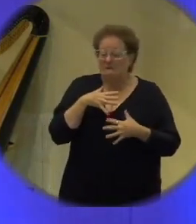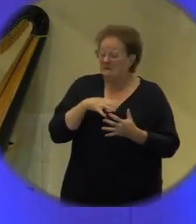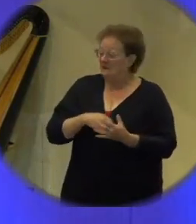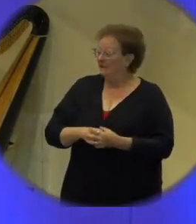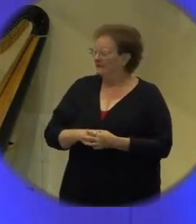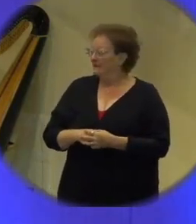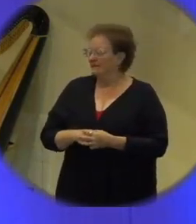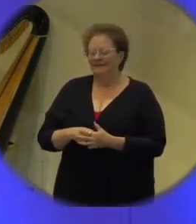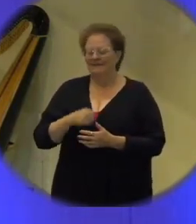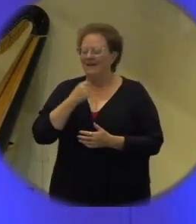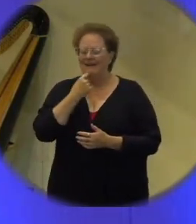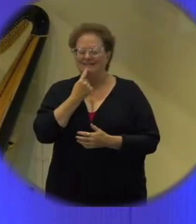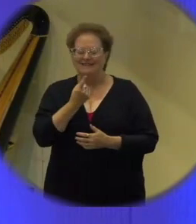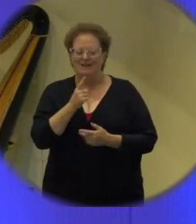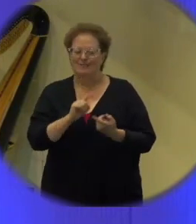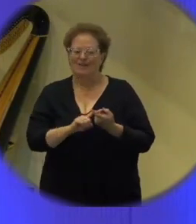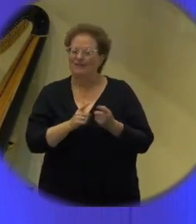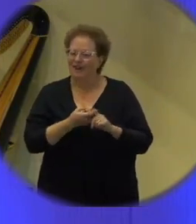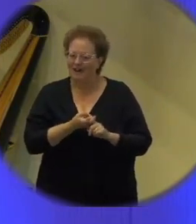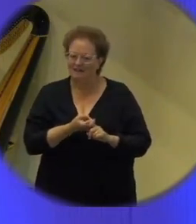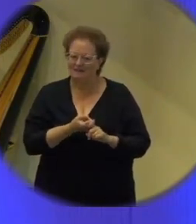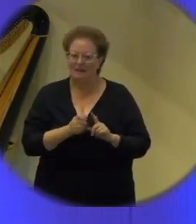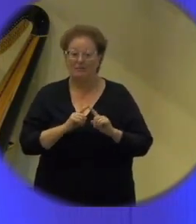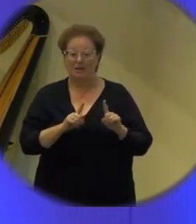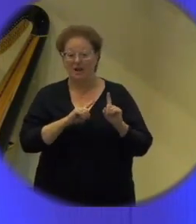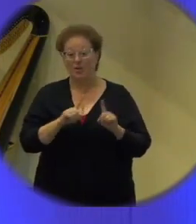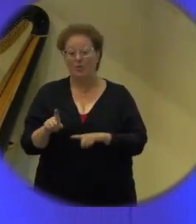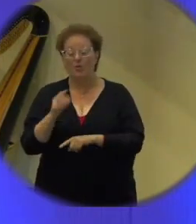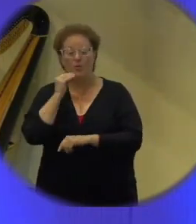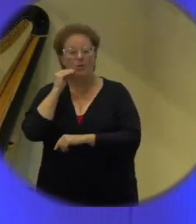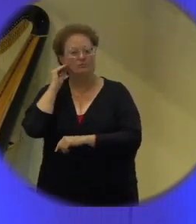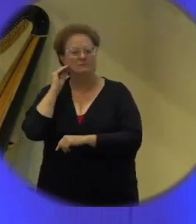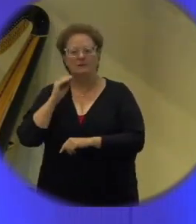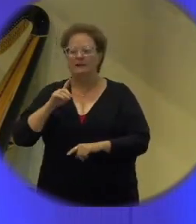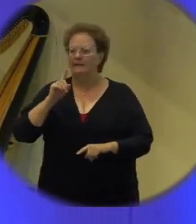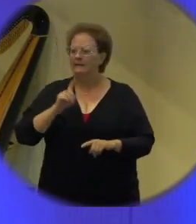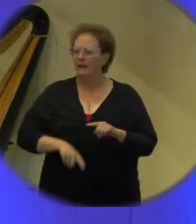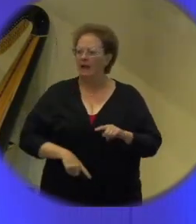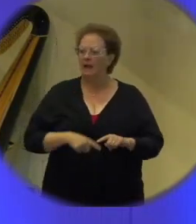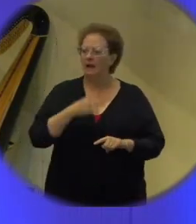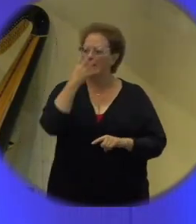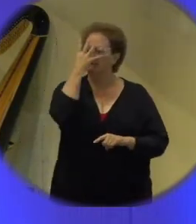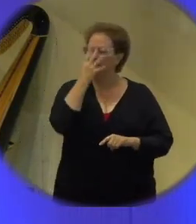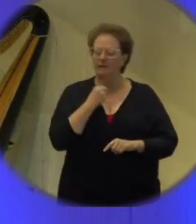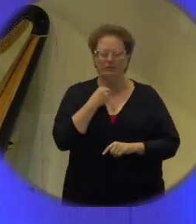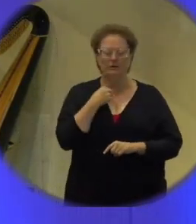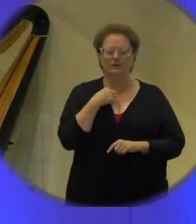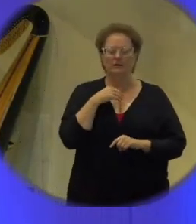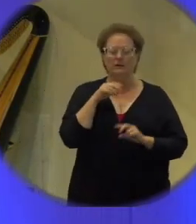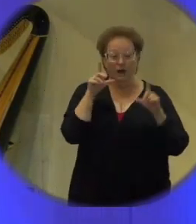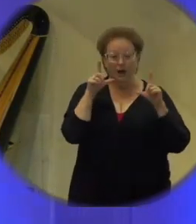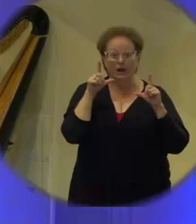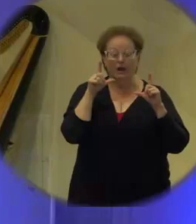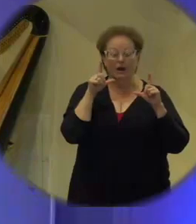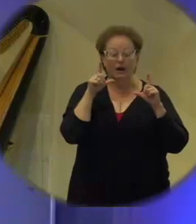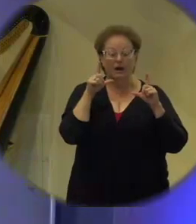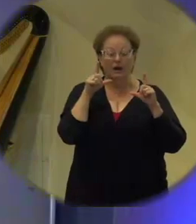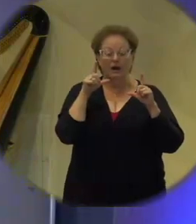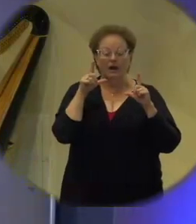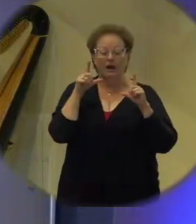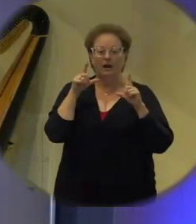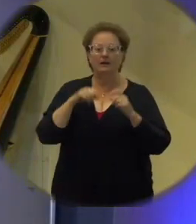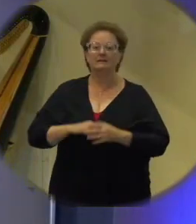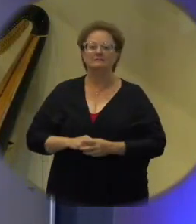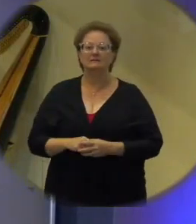Now, of course, I didn't tell them that. But then when I went home, I couldn't sleep. You ever been like this? You're so terrified. It's a big thing to